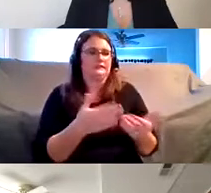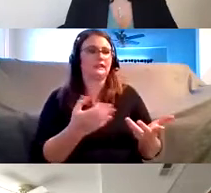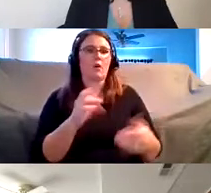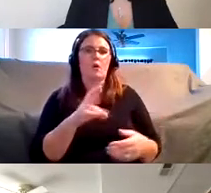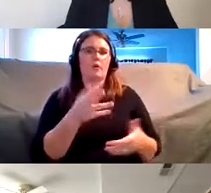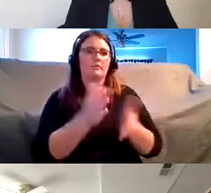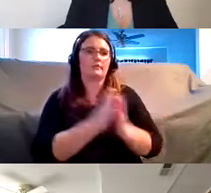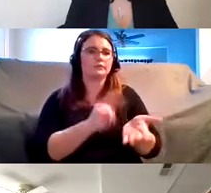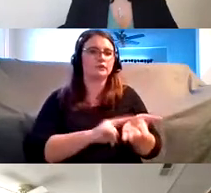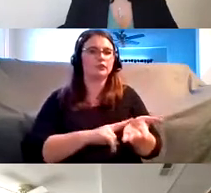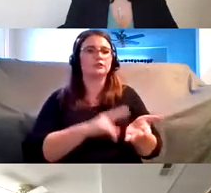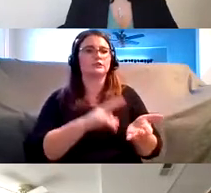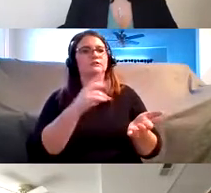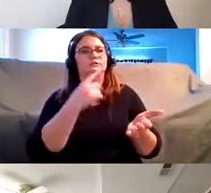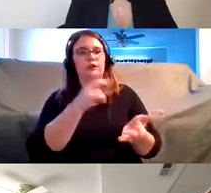and, it's easy